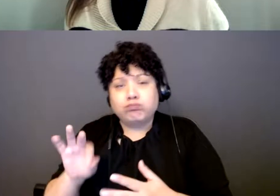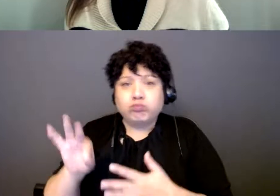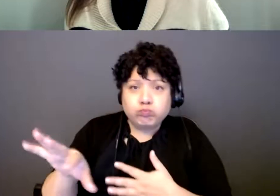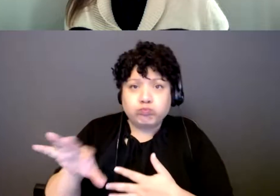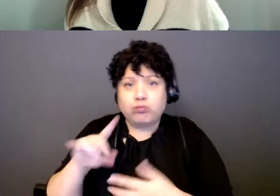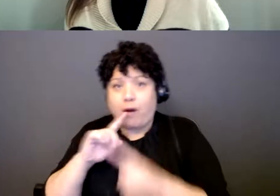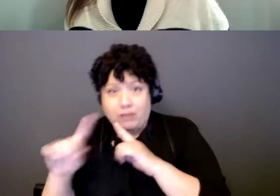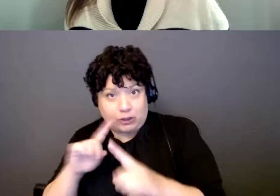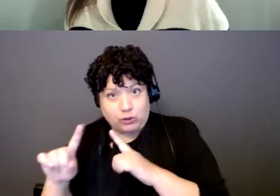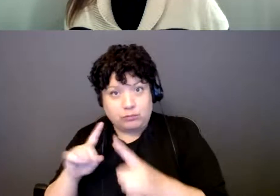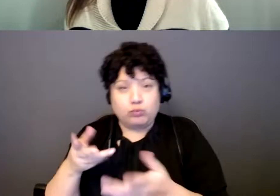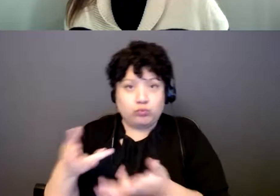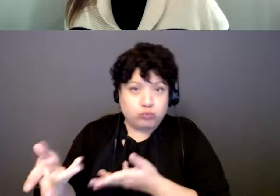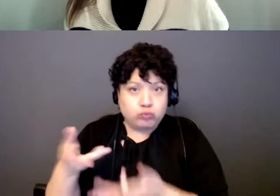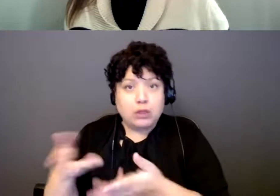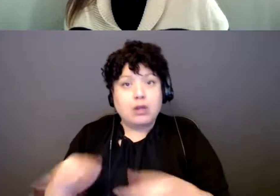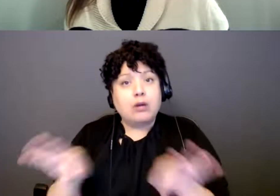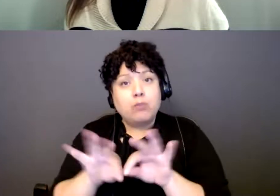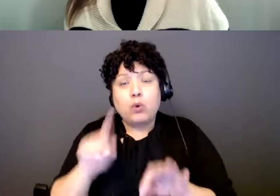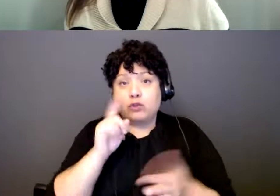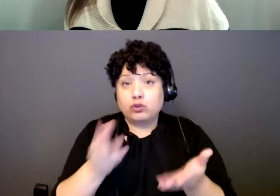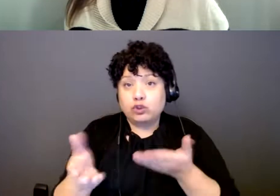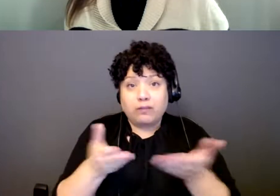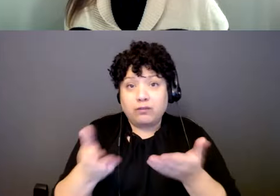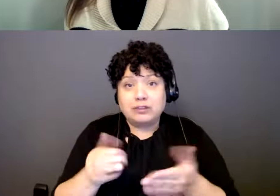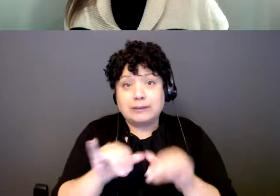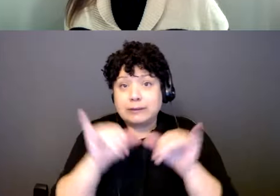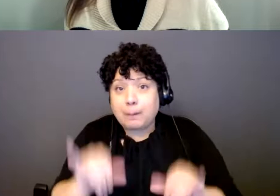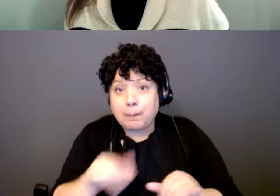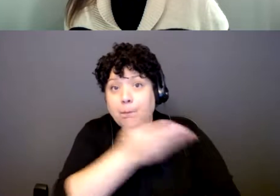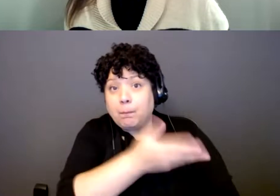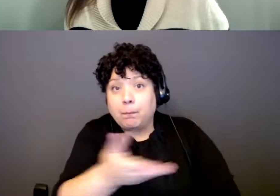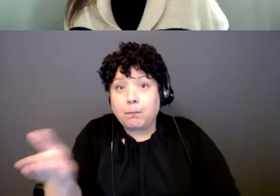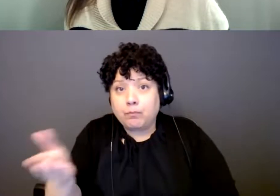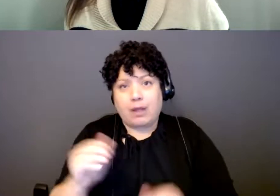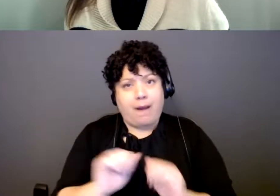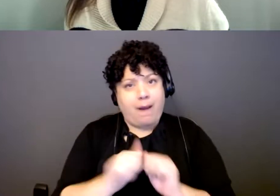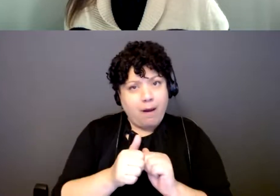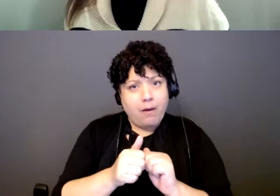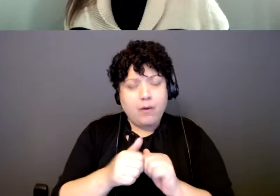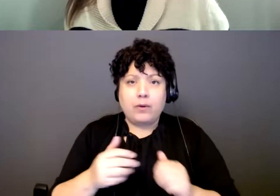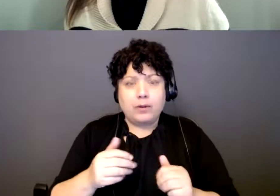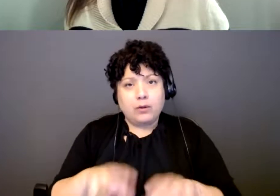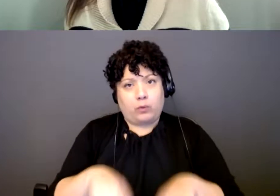we have to do across service systems, is how to have those kind of conversations.